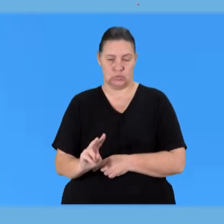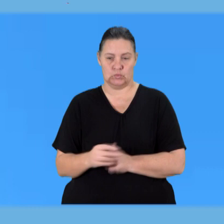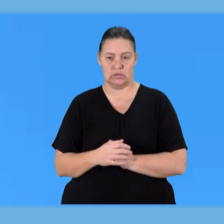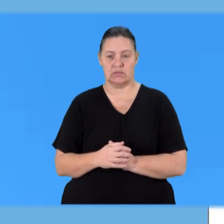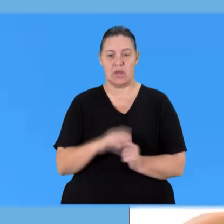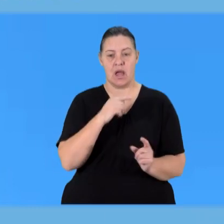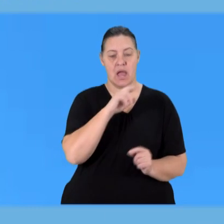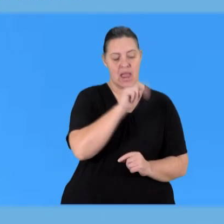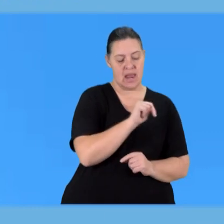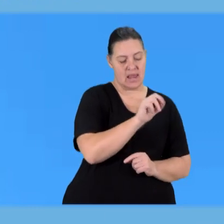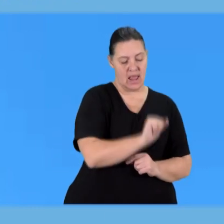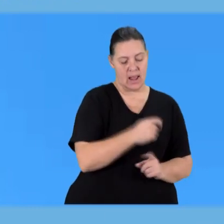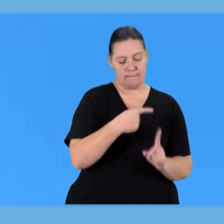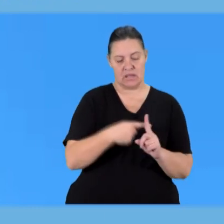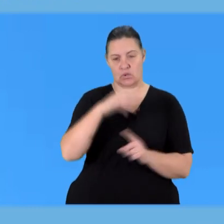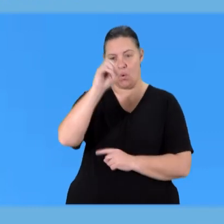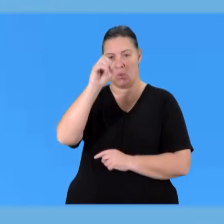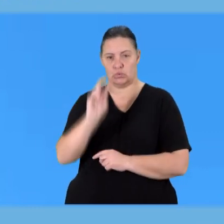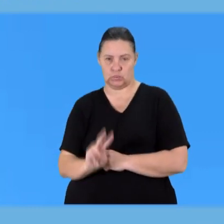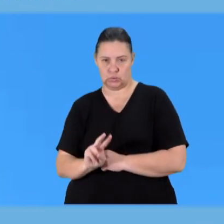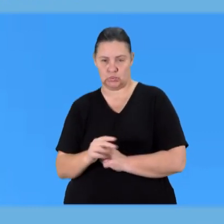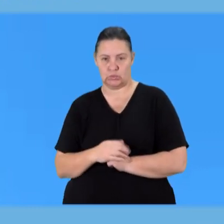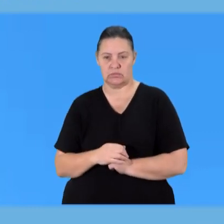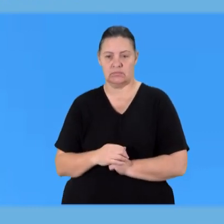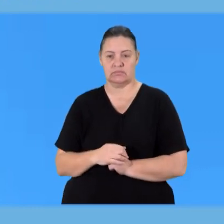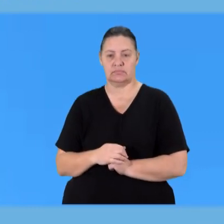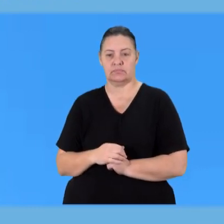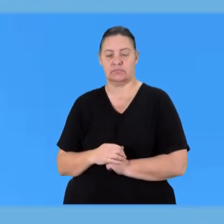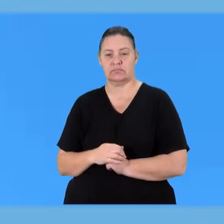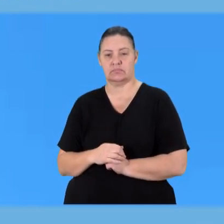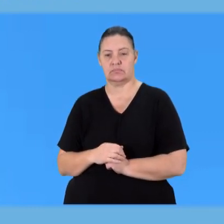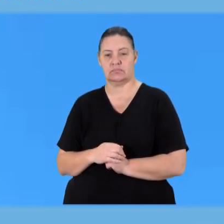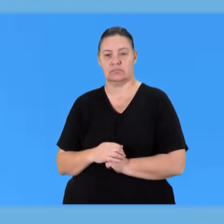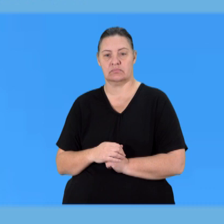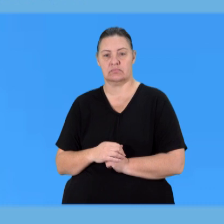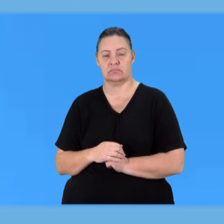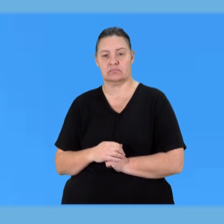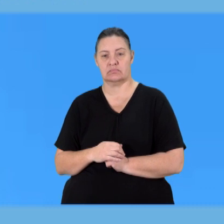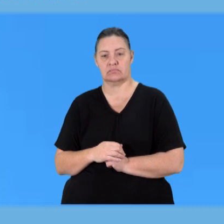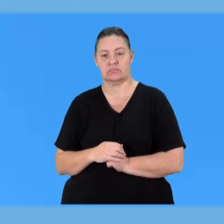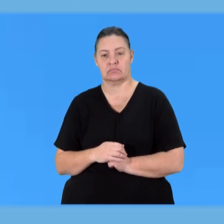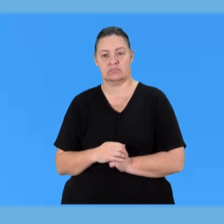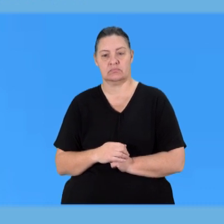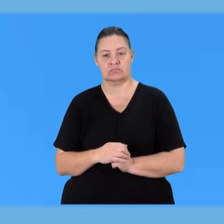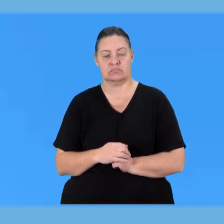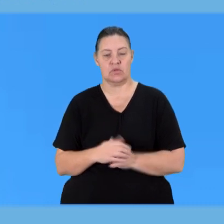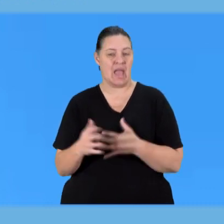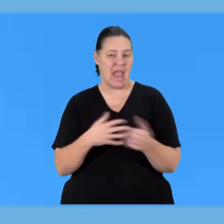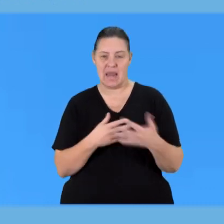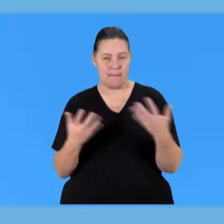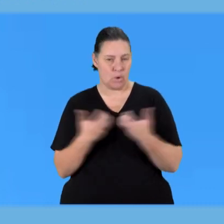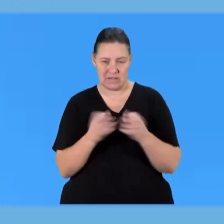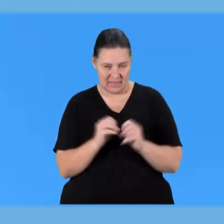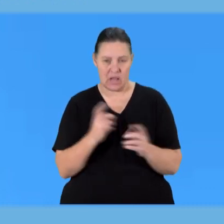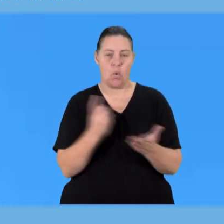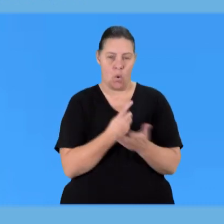that oxygen is a diatomic molecule. So it exists as 2. When you're writing it on its own without it